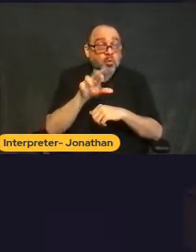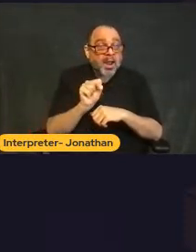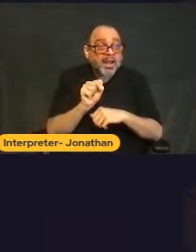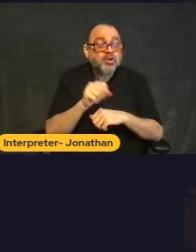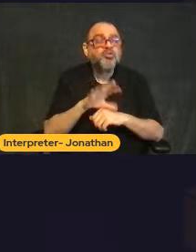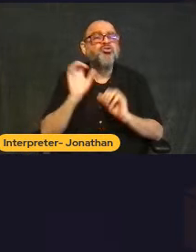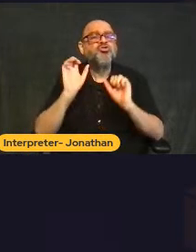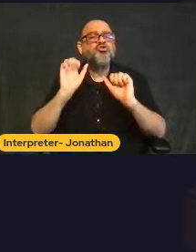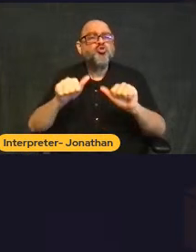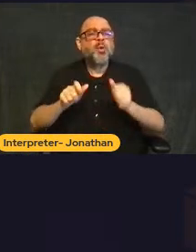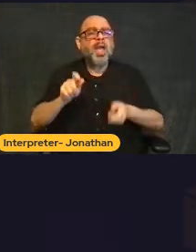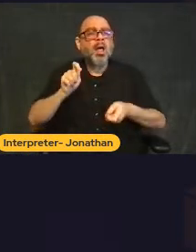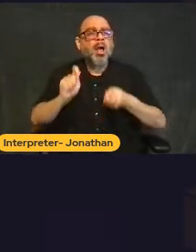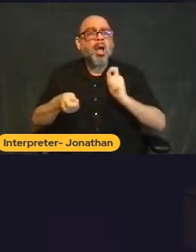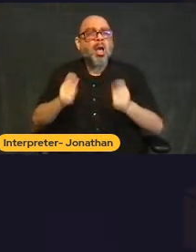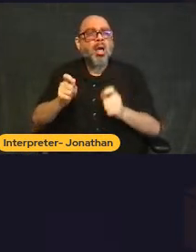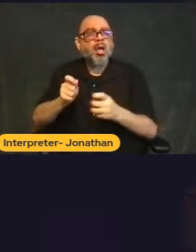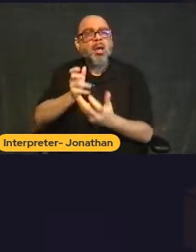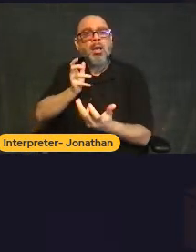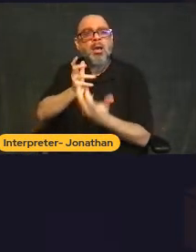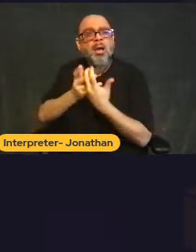code. So,